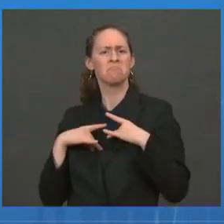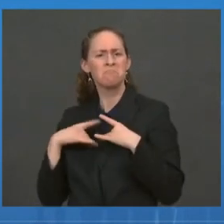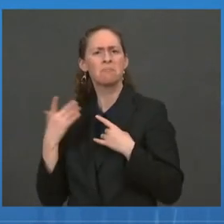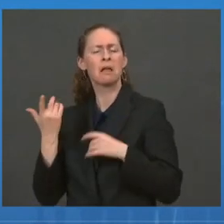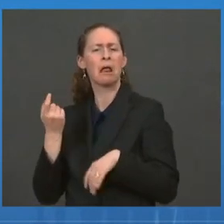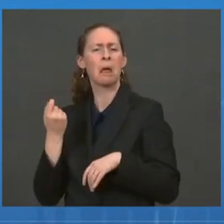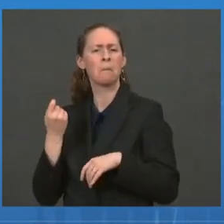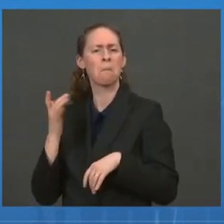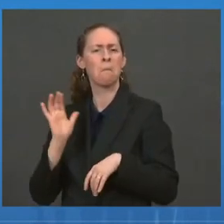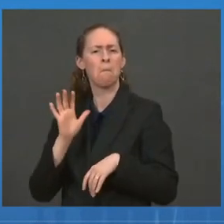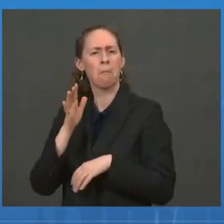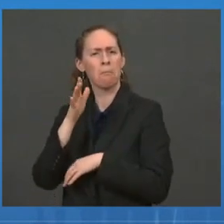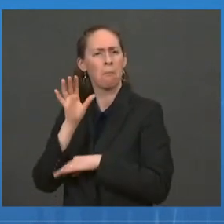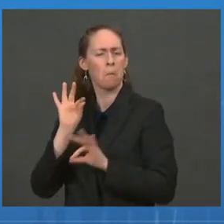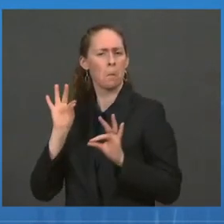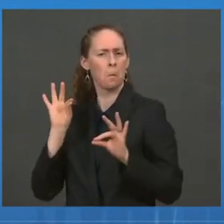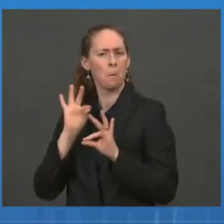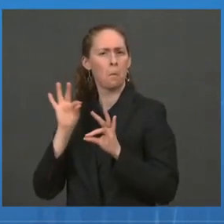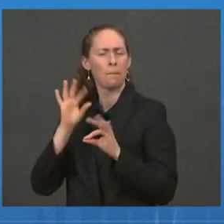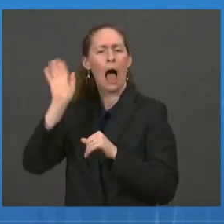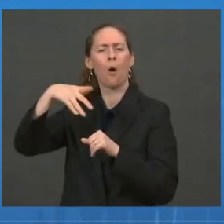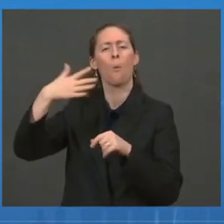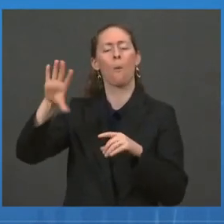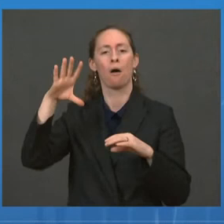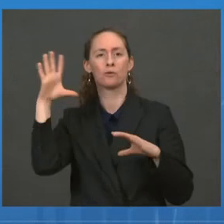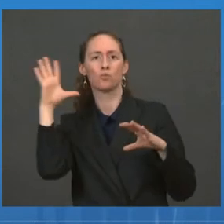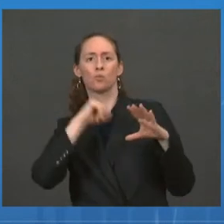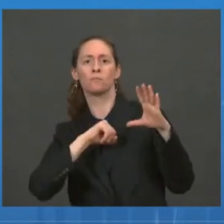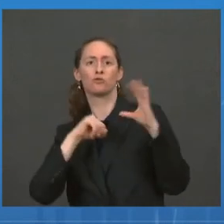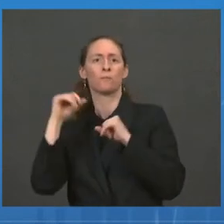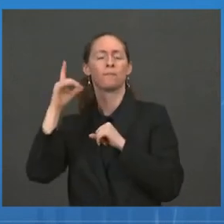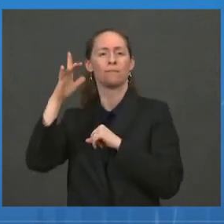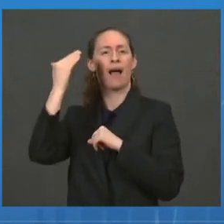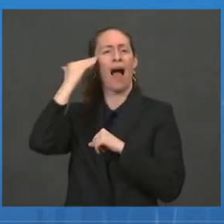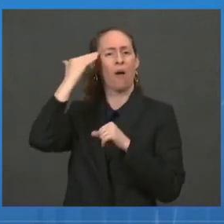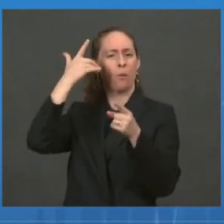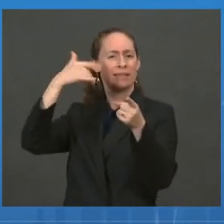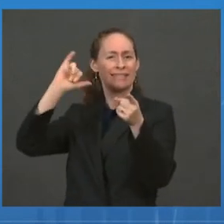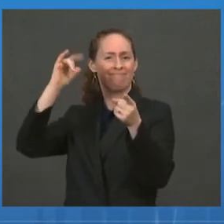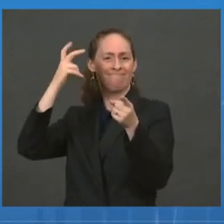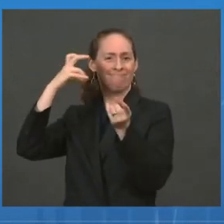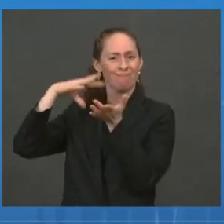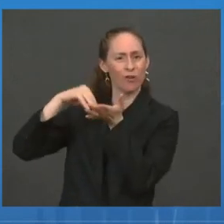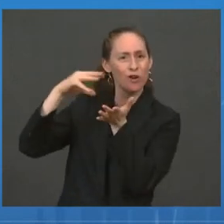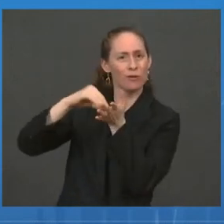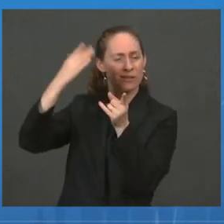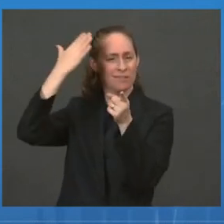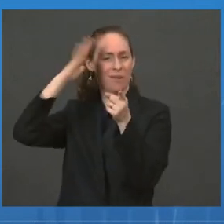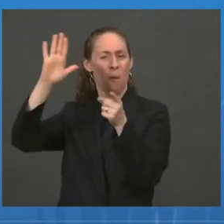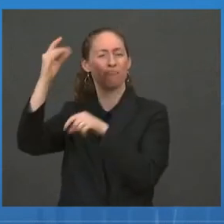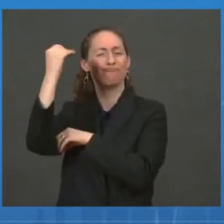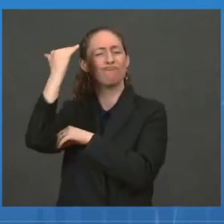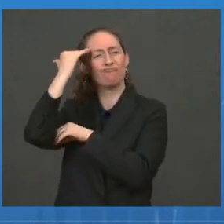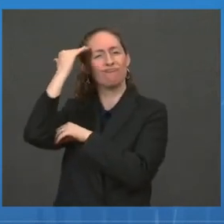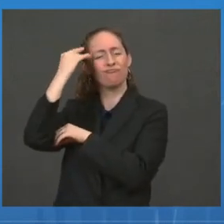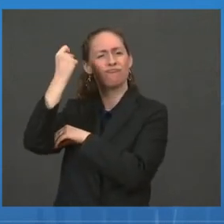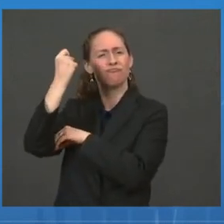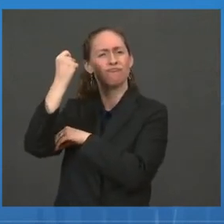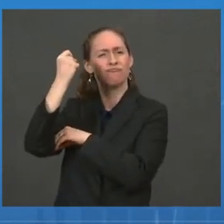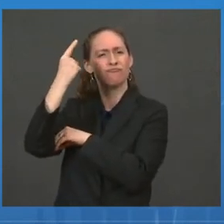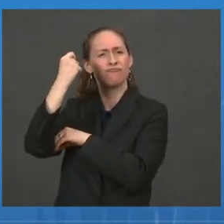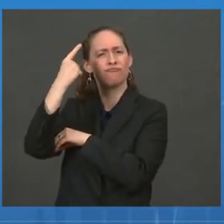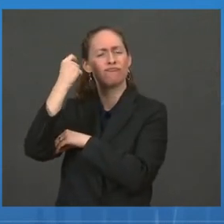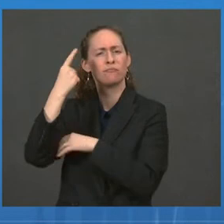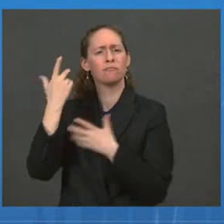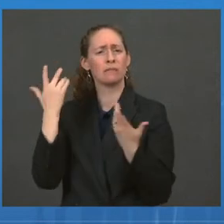know so far you said it's too early to tell but what what clues or breadcrumbs do we have about how severe these cases that we are seeing so far are